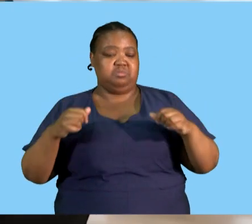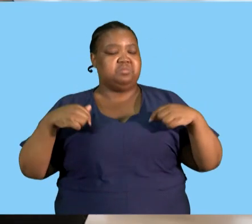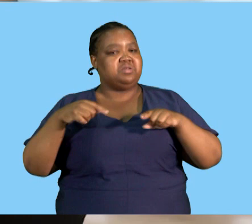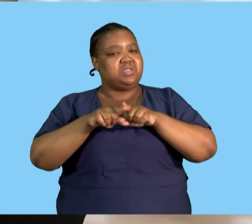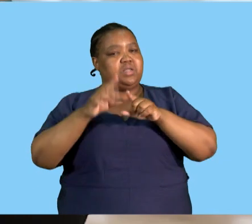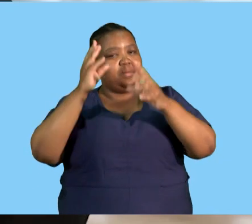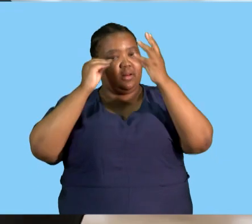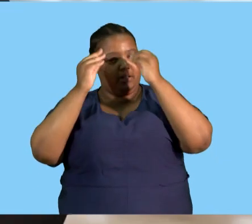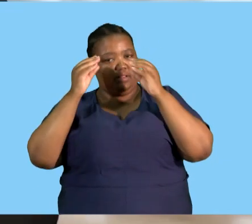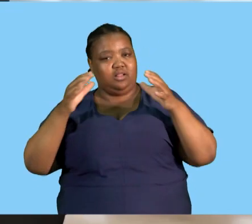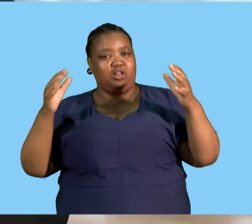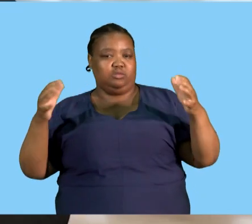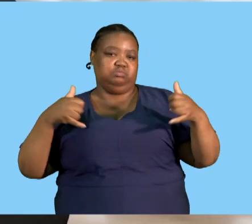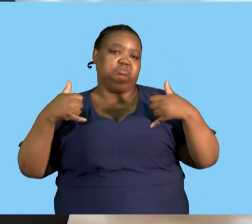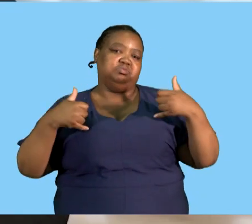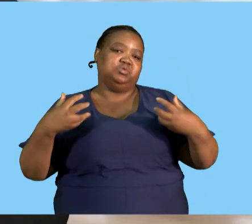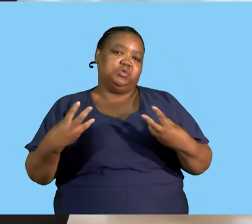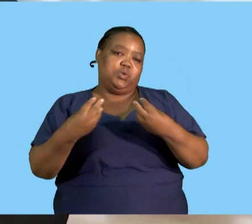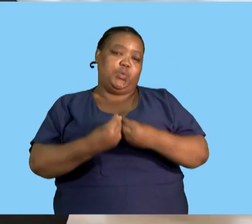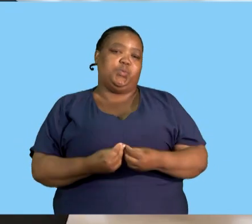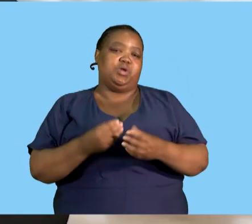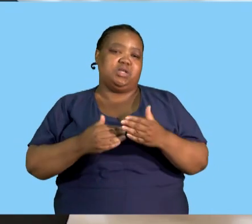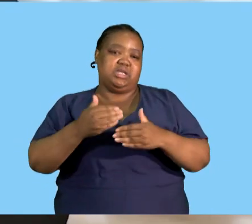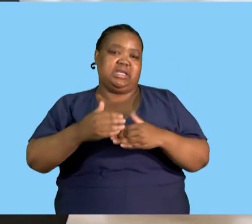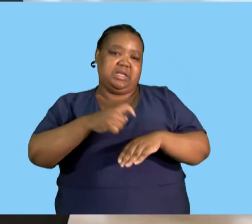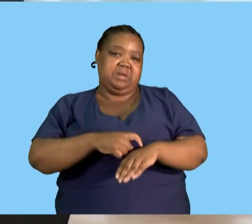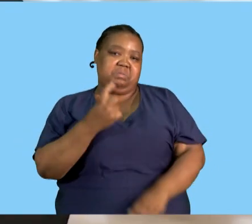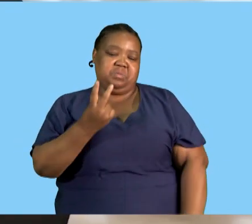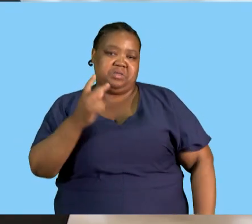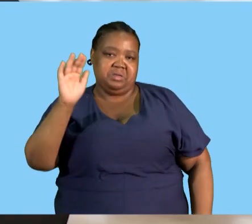I enjoyed being with you throughout this lesson. I'll see you next